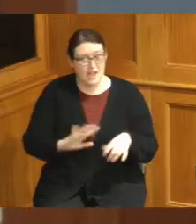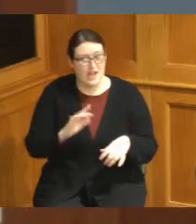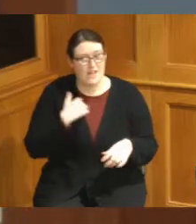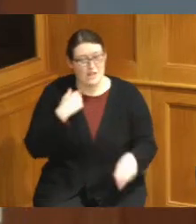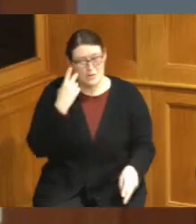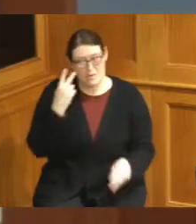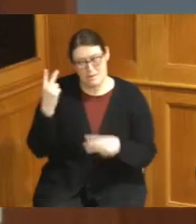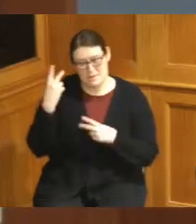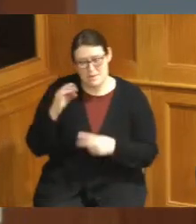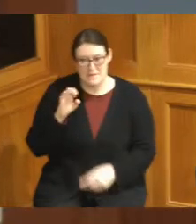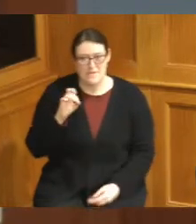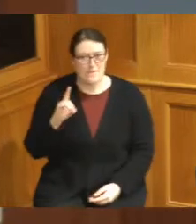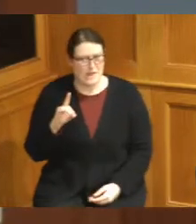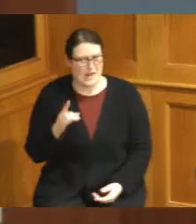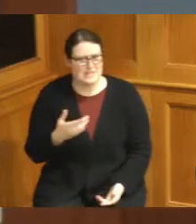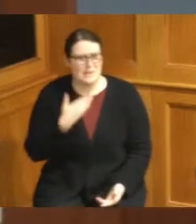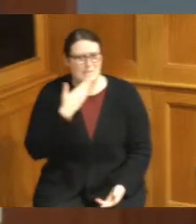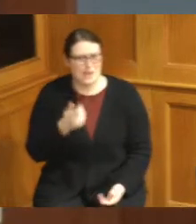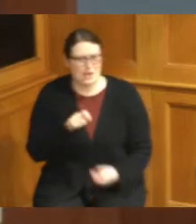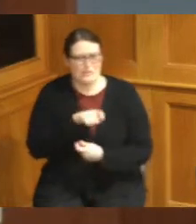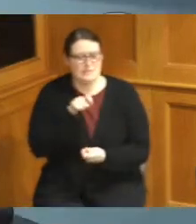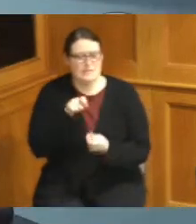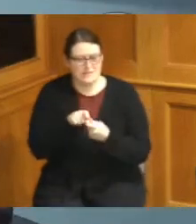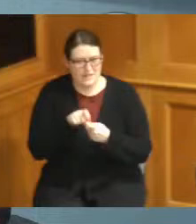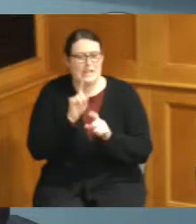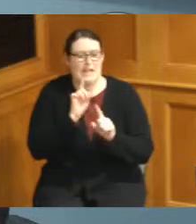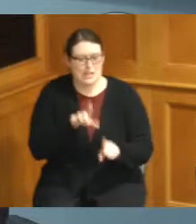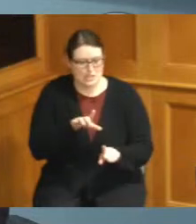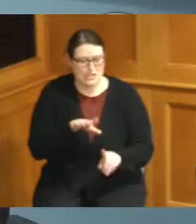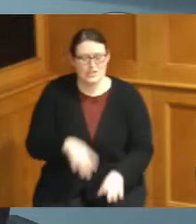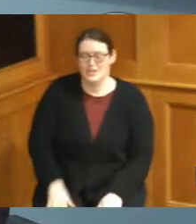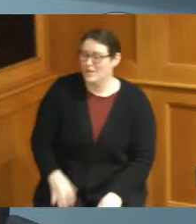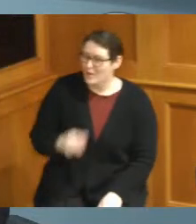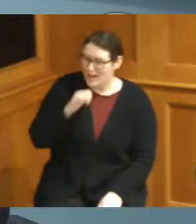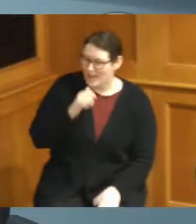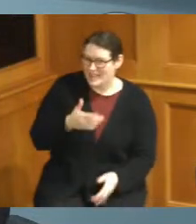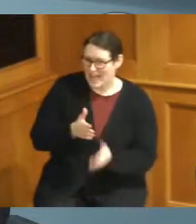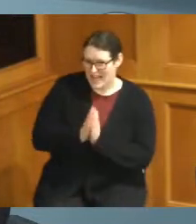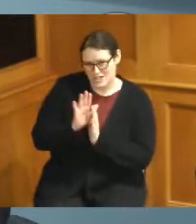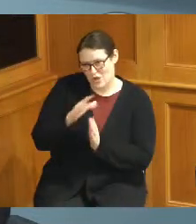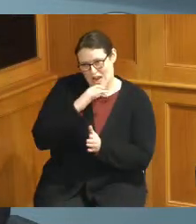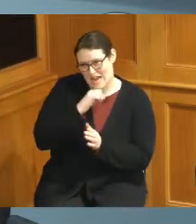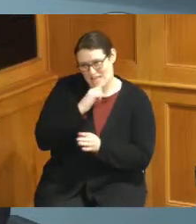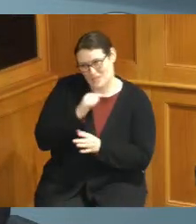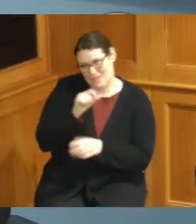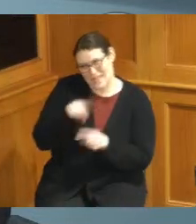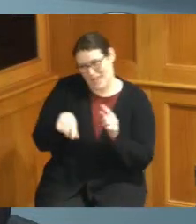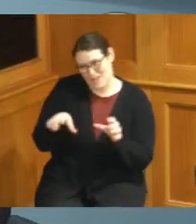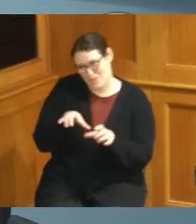let Fred give a more scientific answer. We're not going to ask you your age, so we can't do the math.